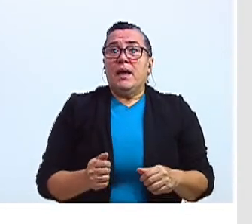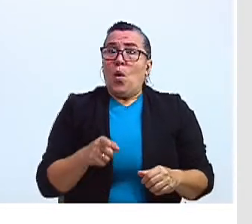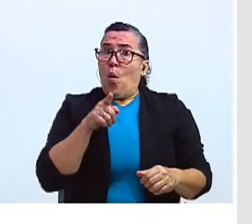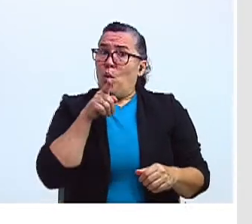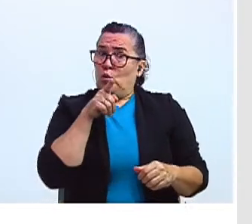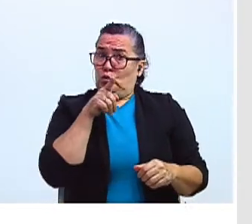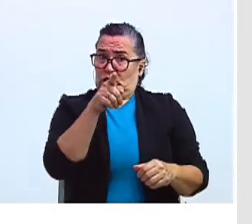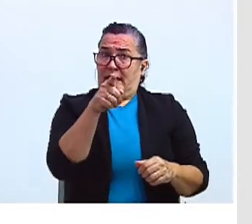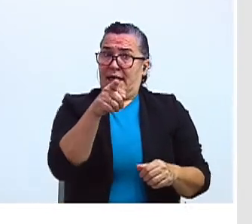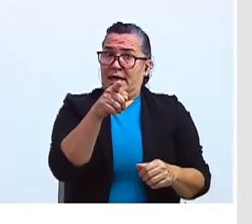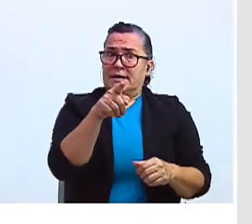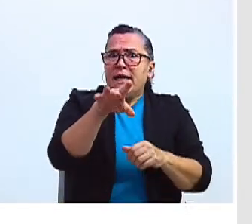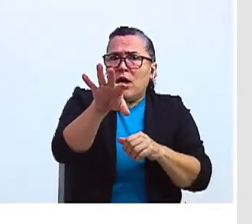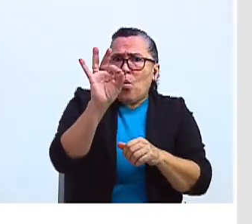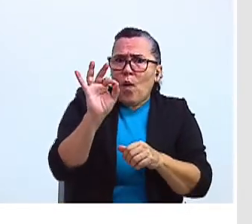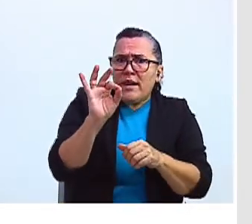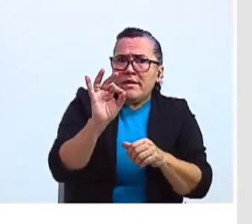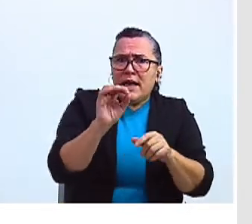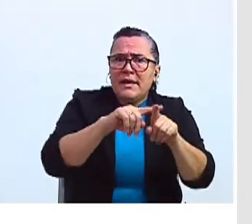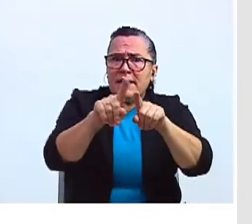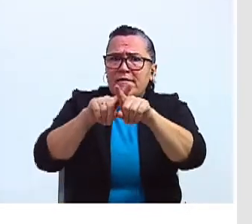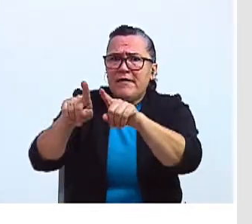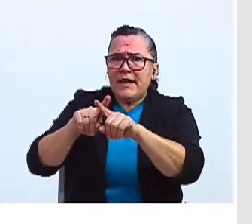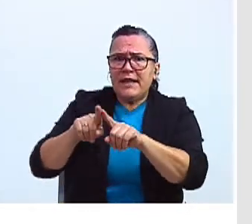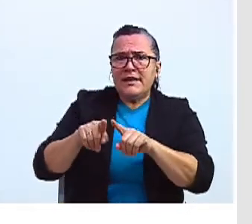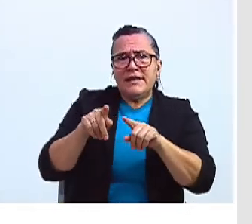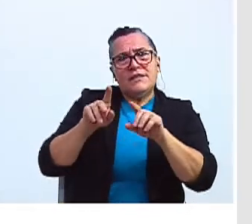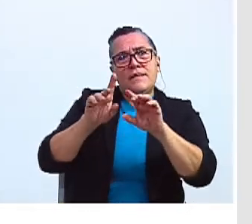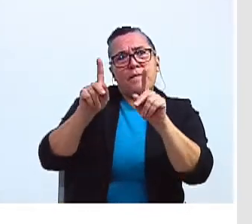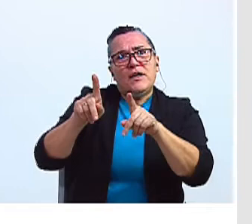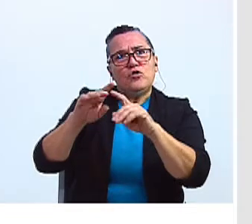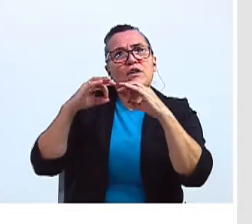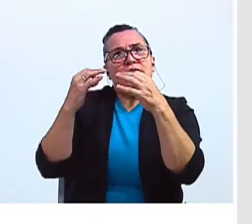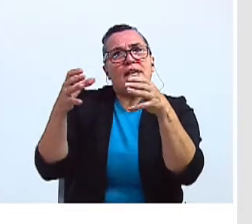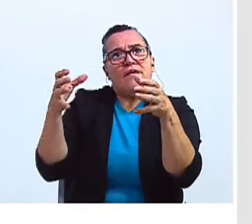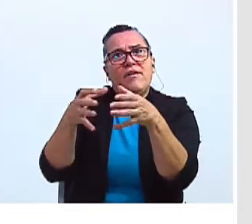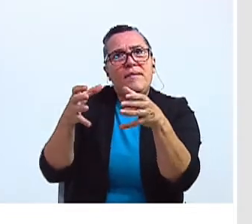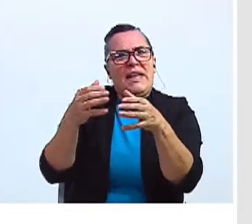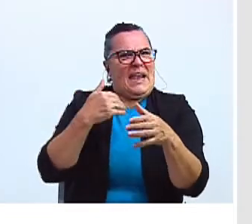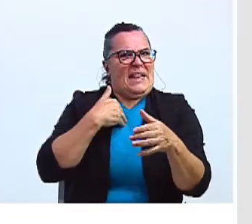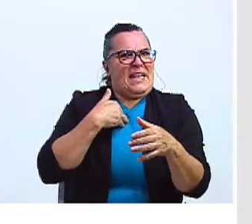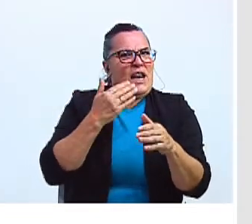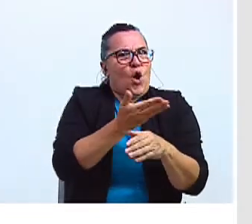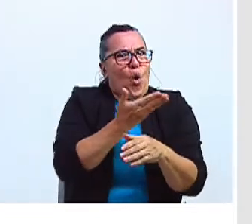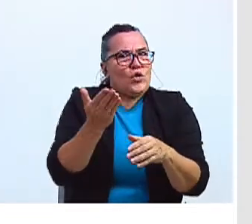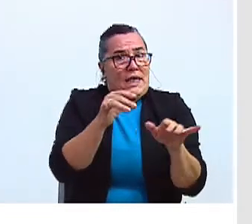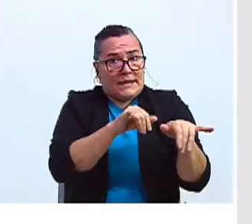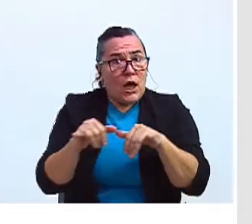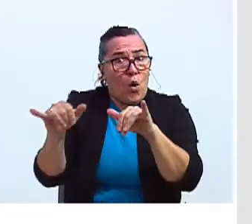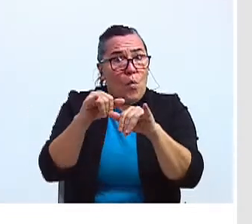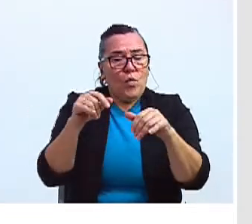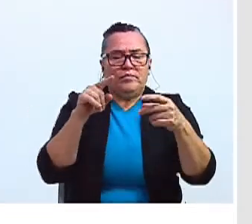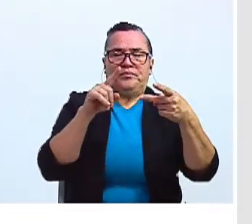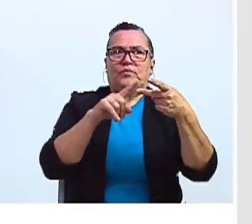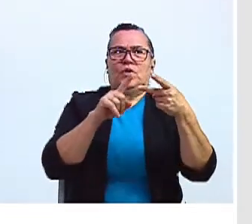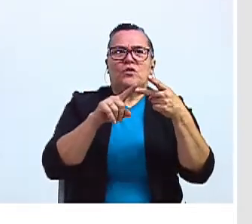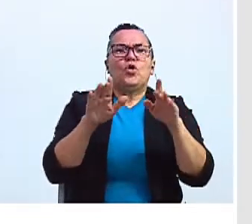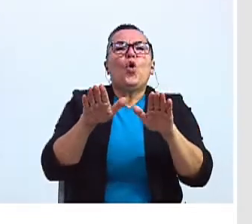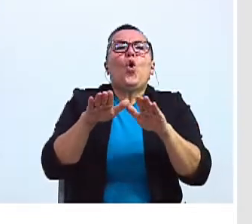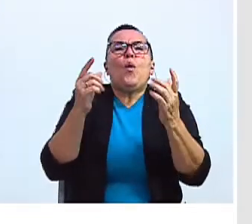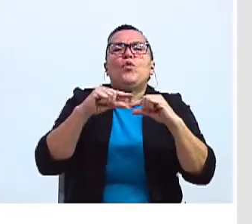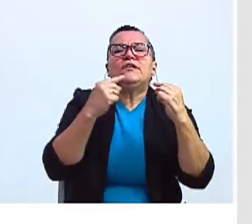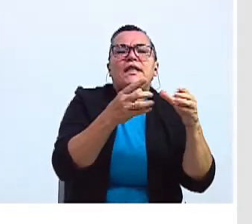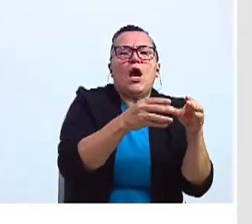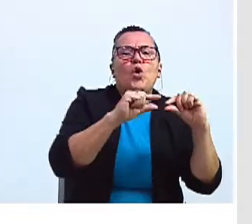different family members with whom you have things in common? Number 2, how do people group themselves